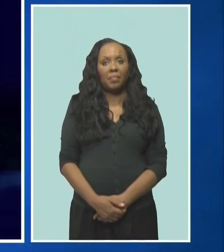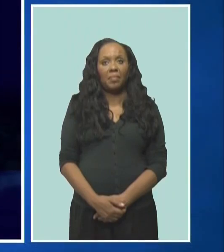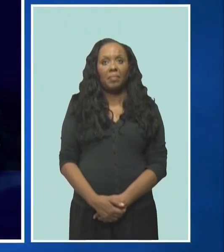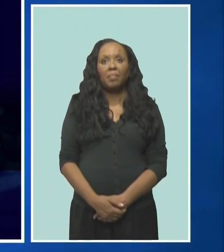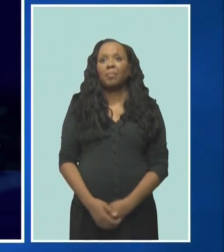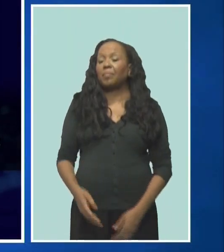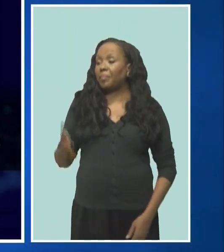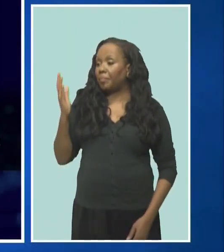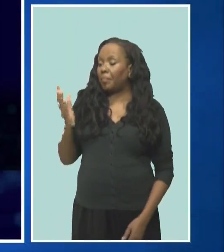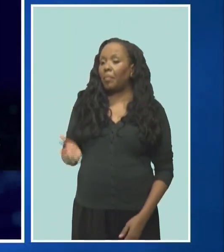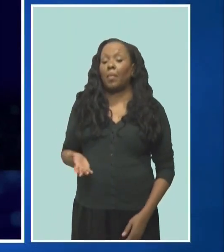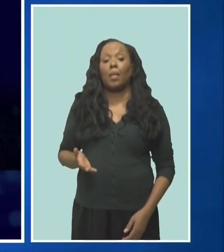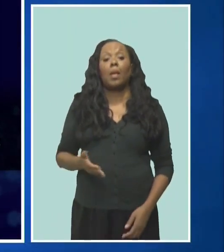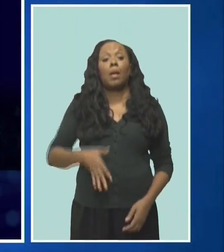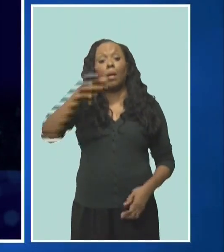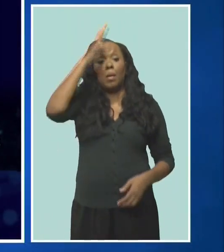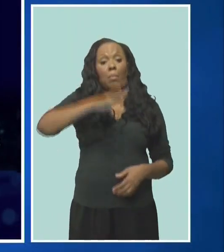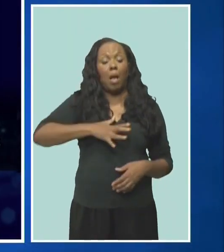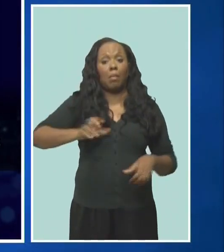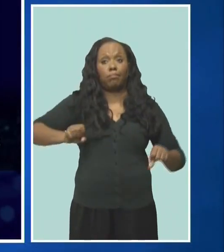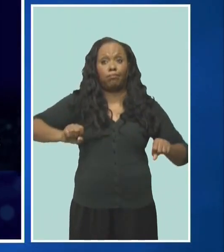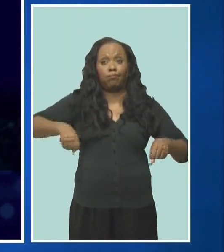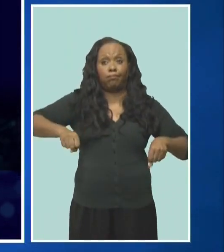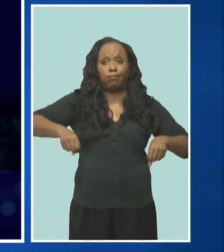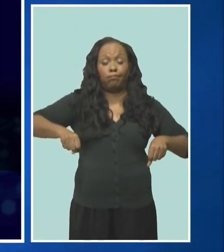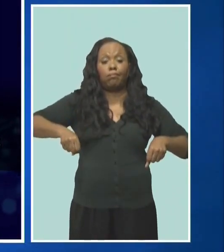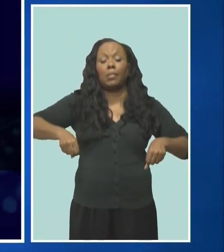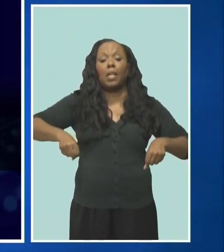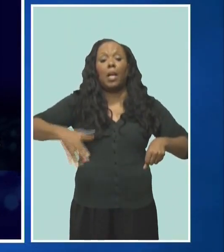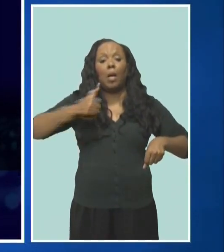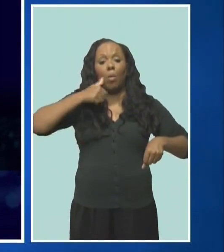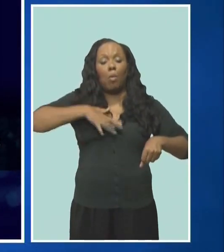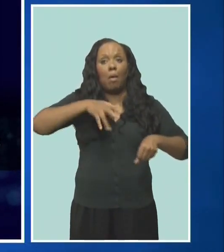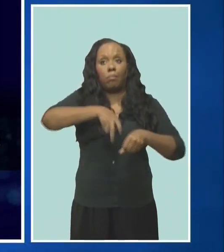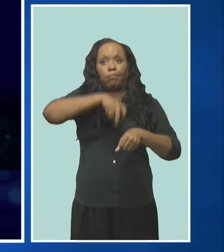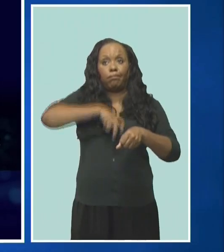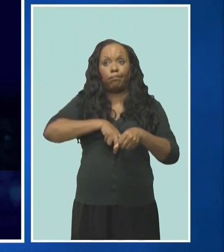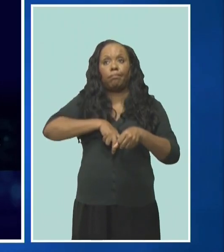motorcyclist ridden by a male with a pillion rider, female